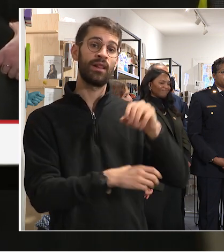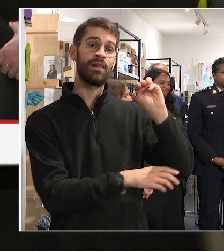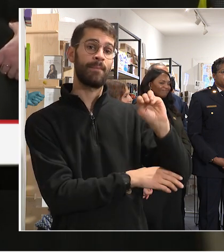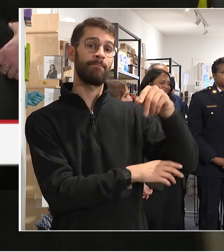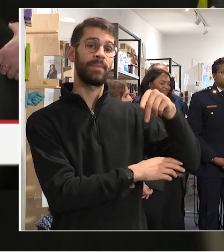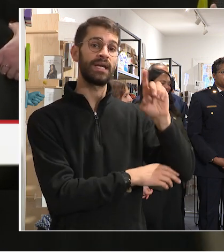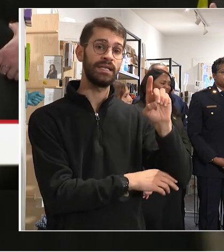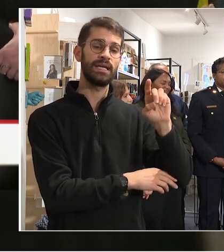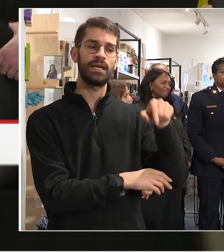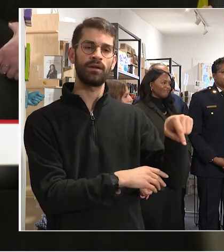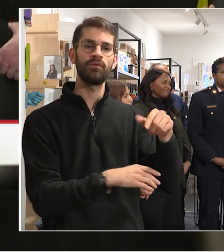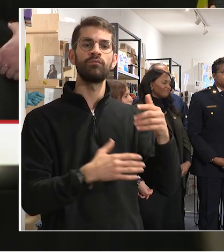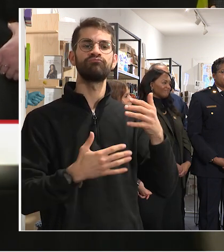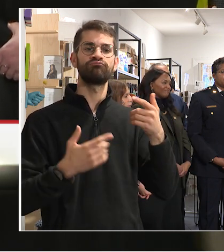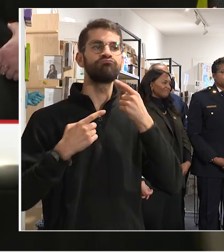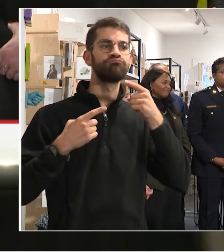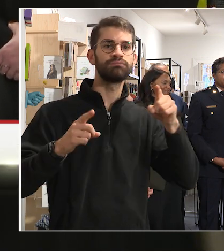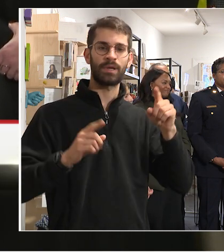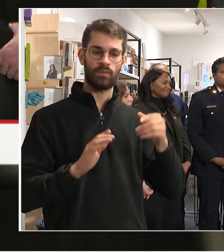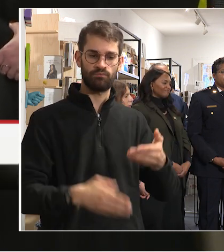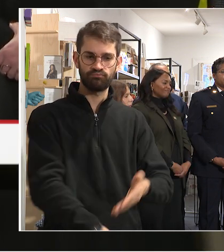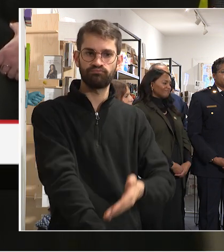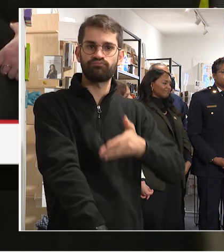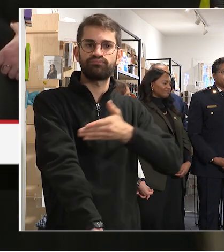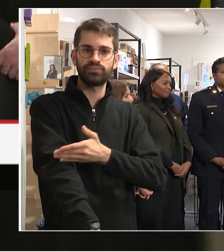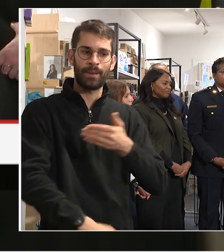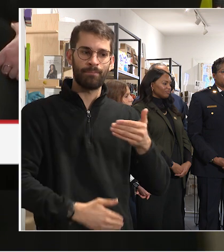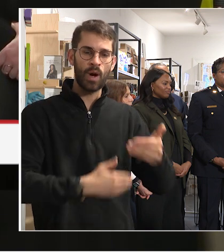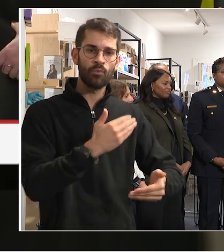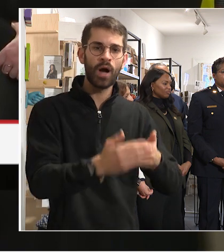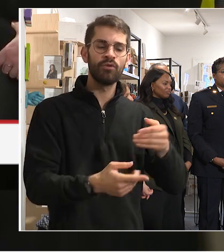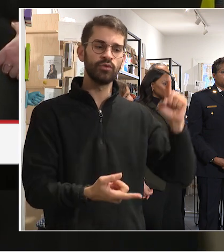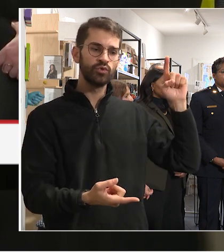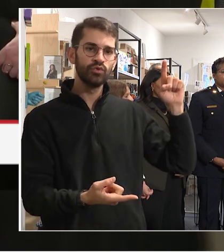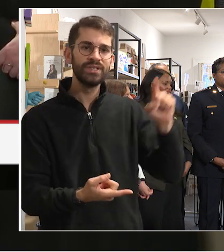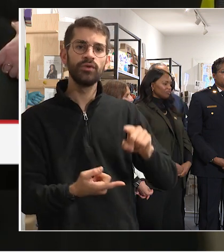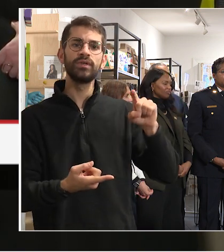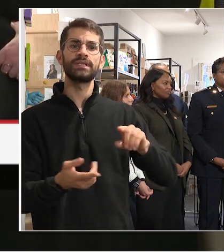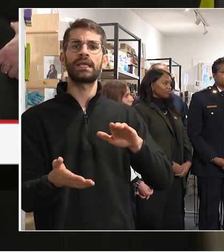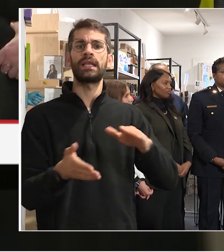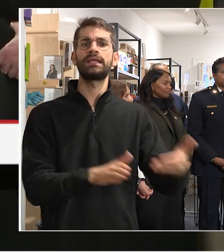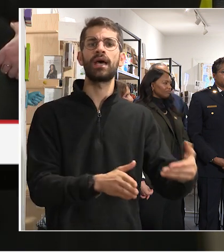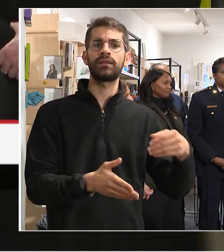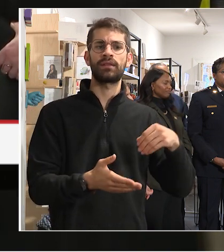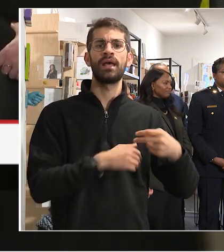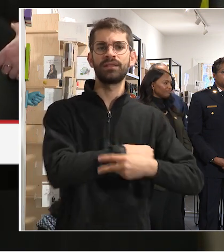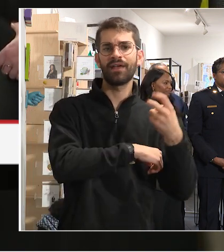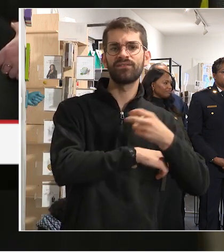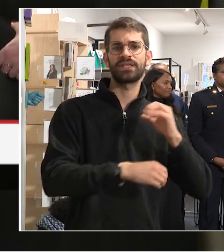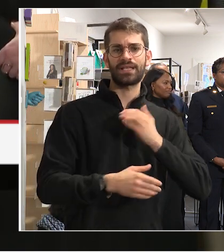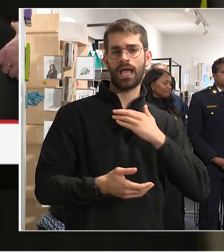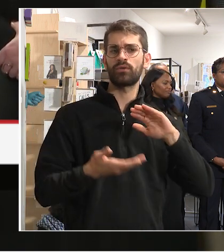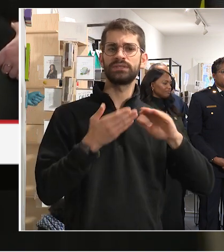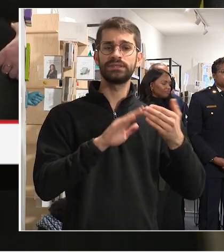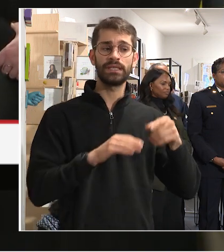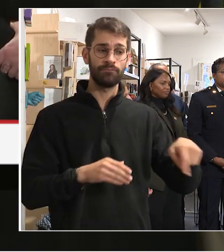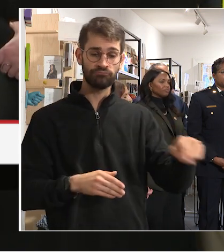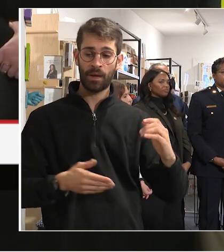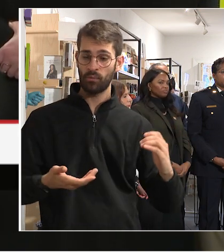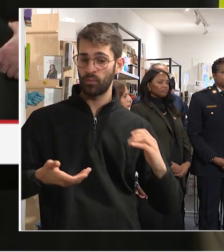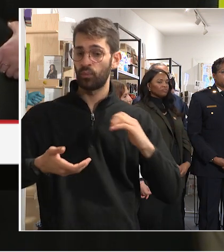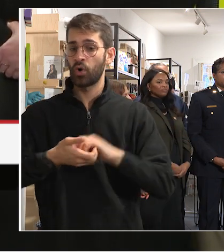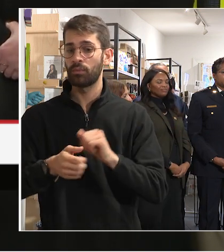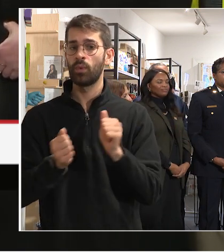Department has made significant progress in reducing thefts in our city, working hand in hand with our business owners on